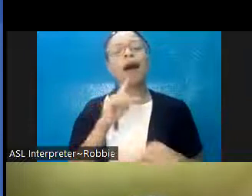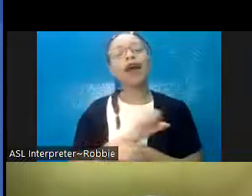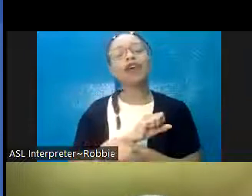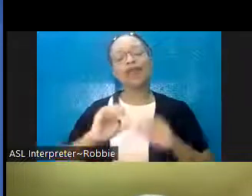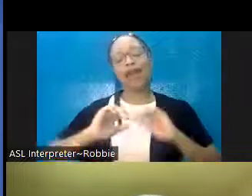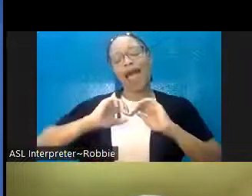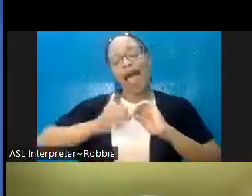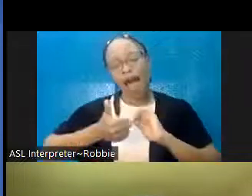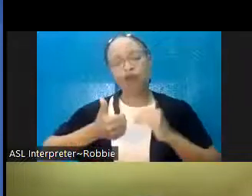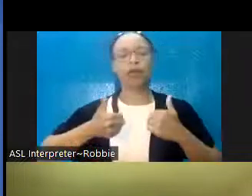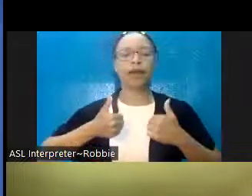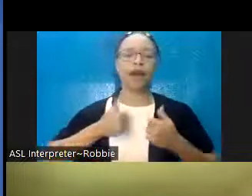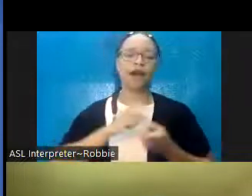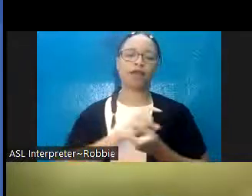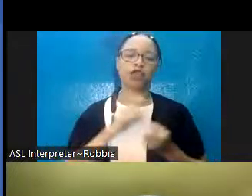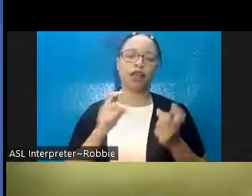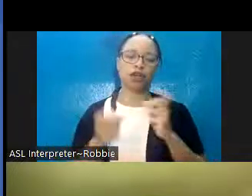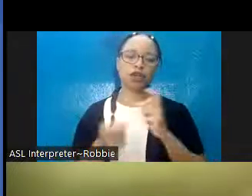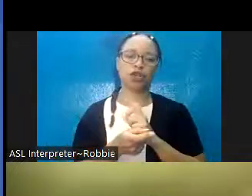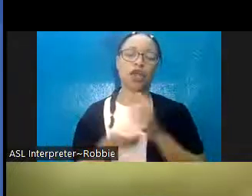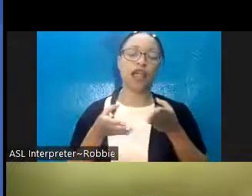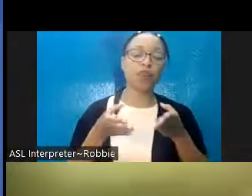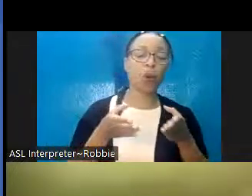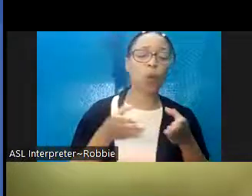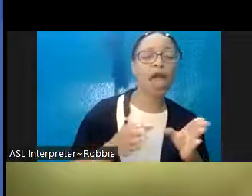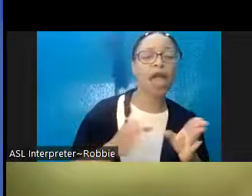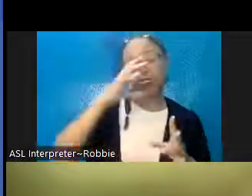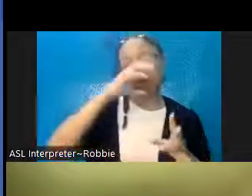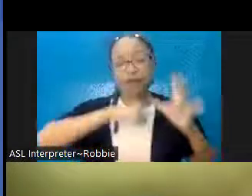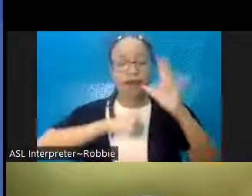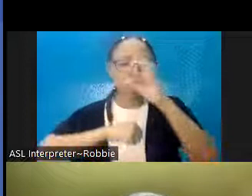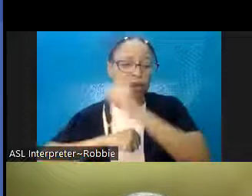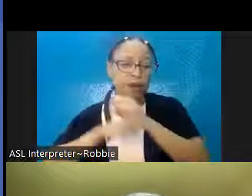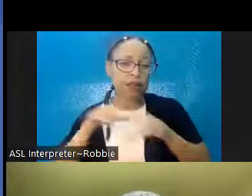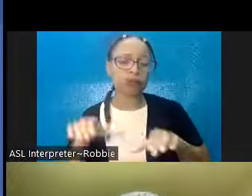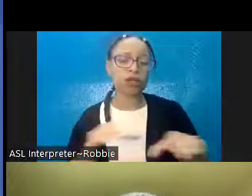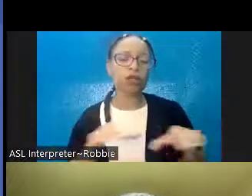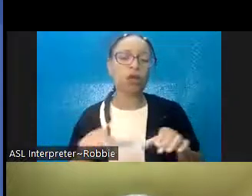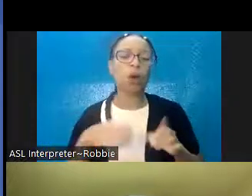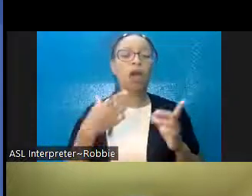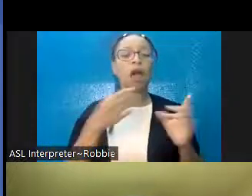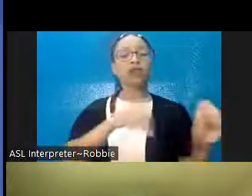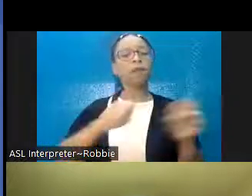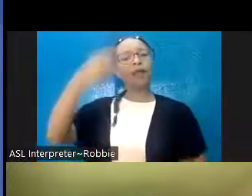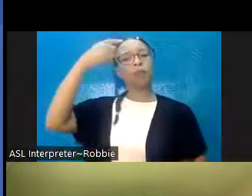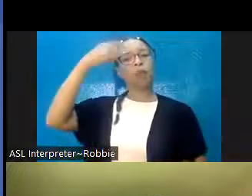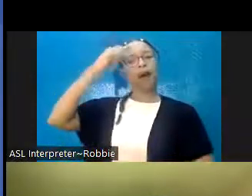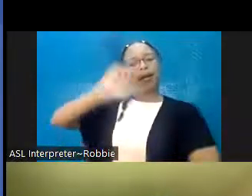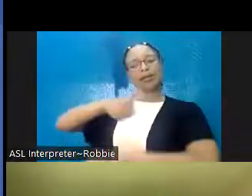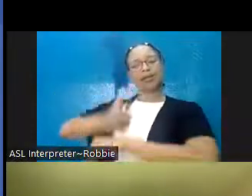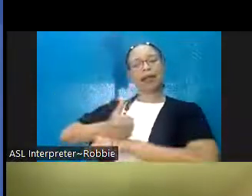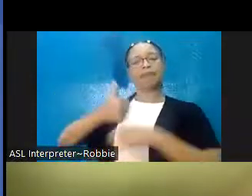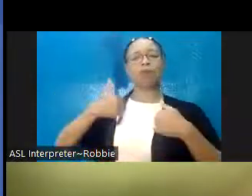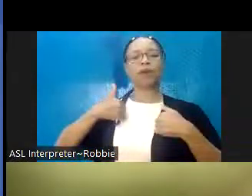actually have a change in the way and the assumptions that we're making and the possible mindsets that we have